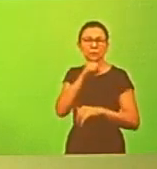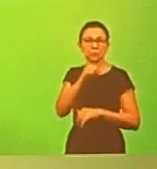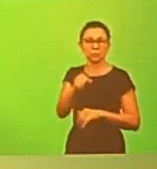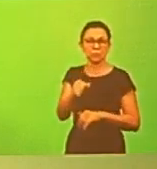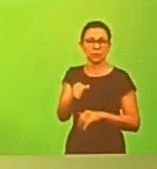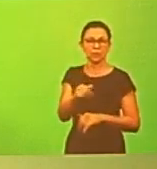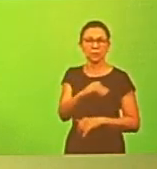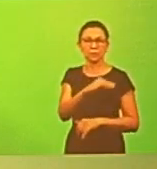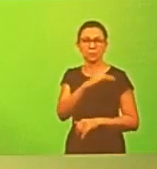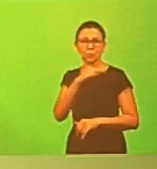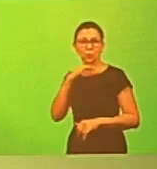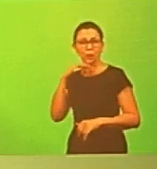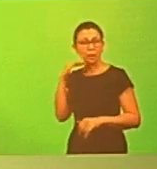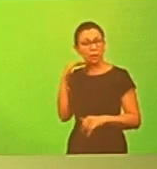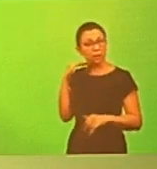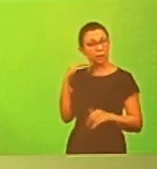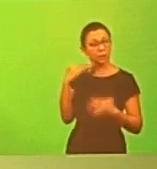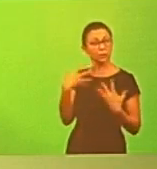The last trumpet,